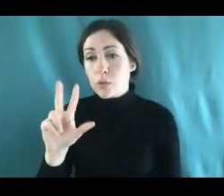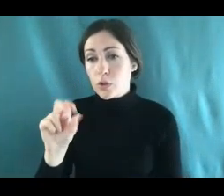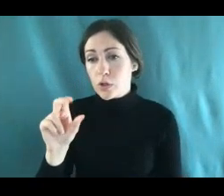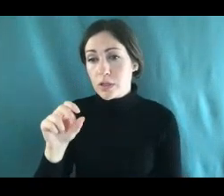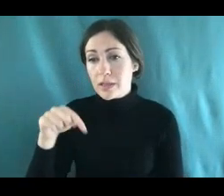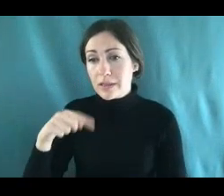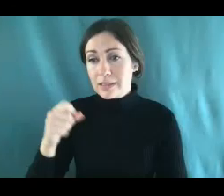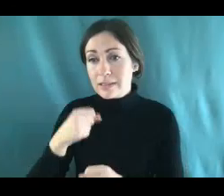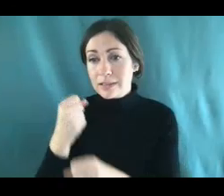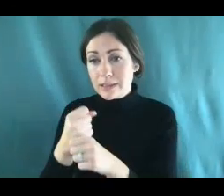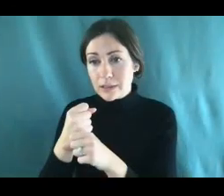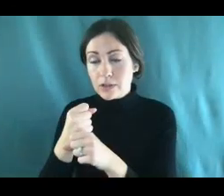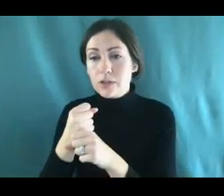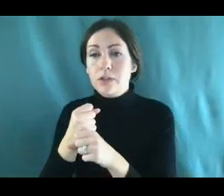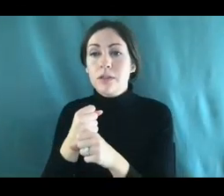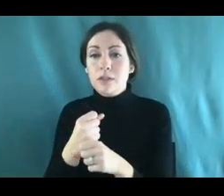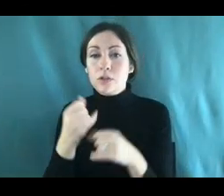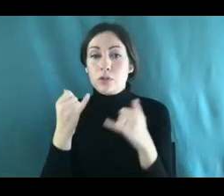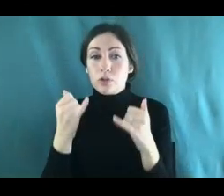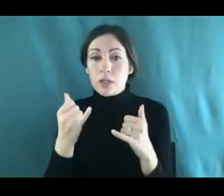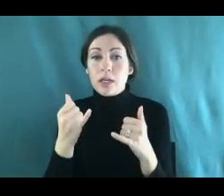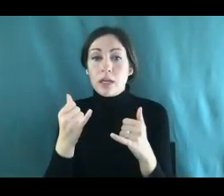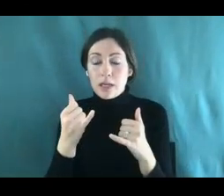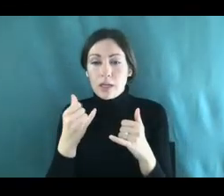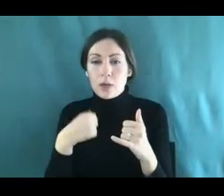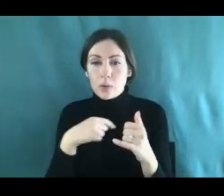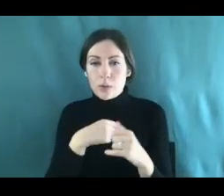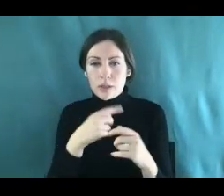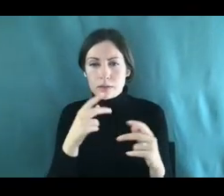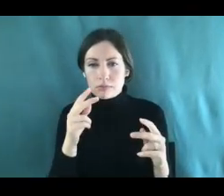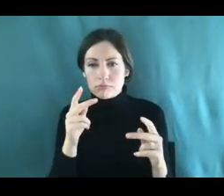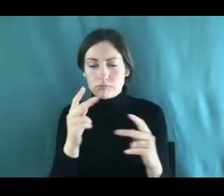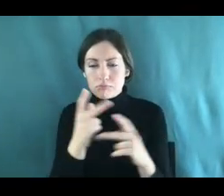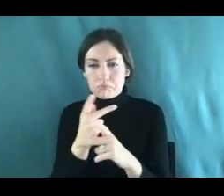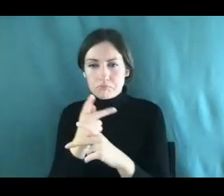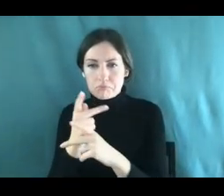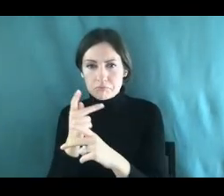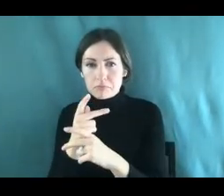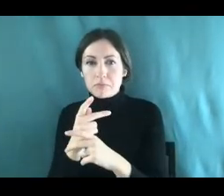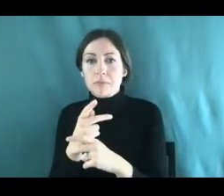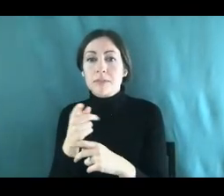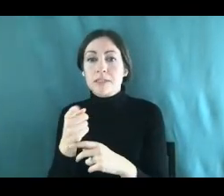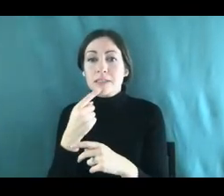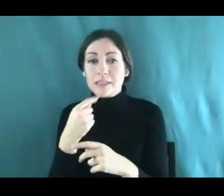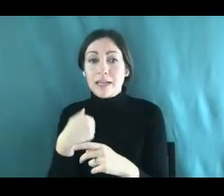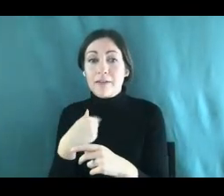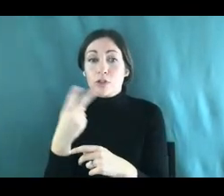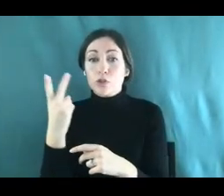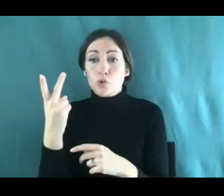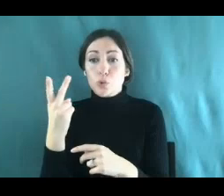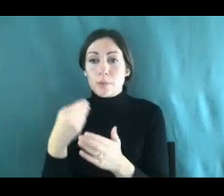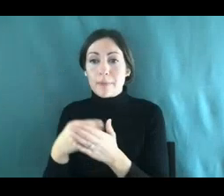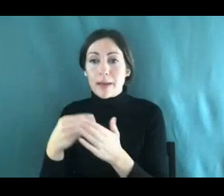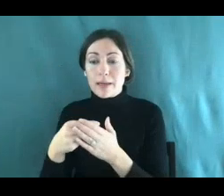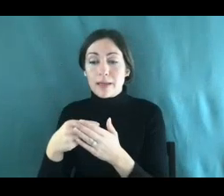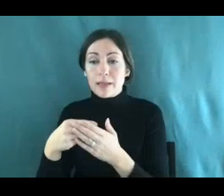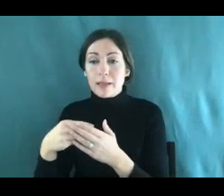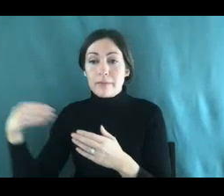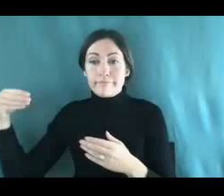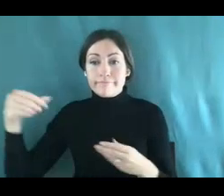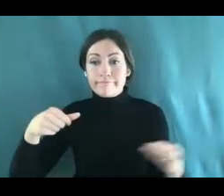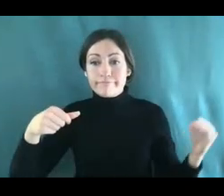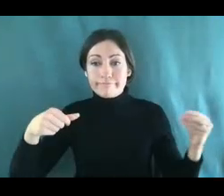And today's reconciliation, I'm happy to say, reflects that we now have 2 revenue streams that are coming into the office. We